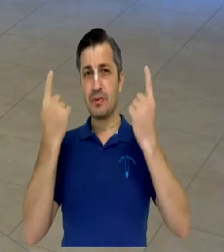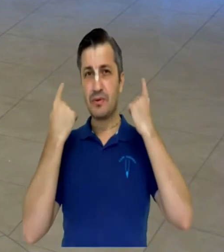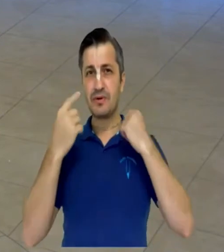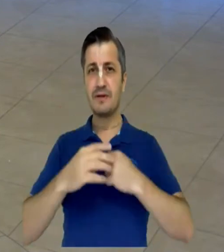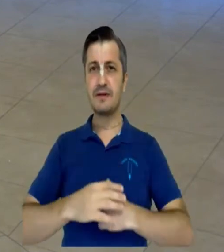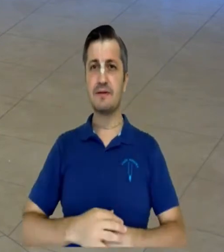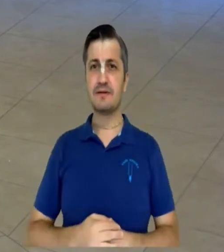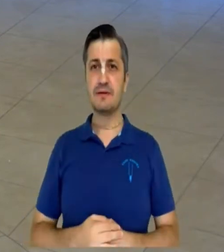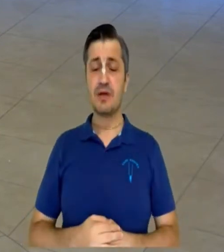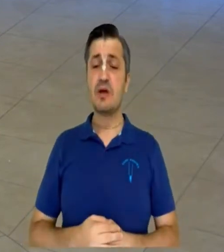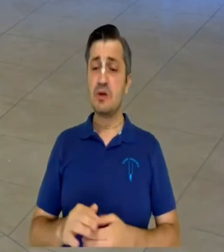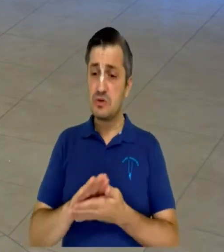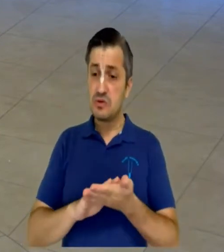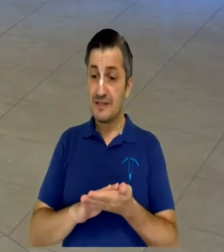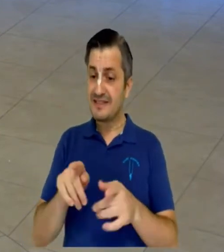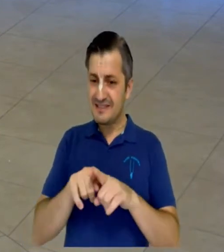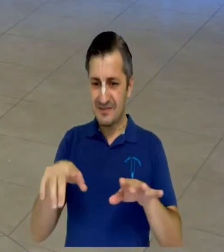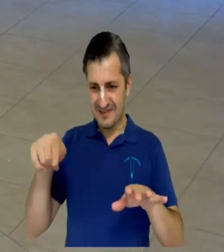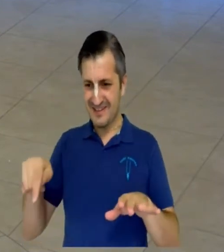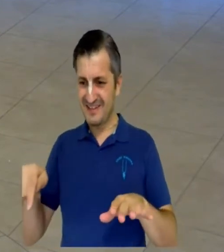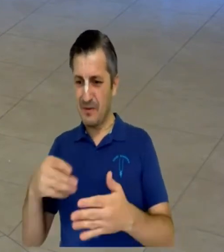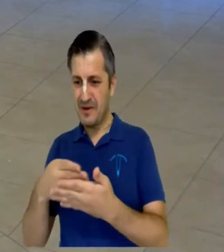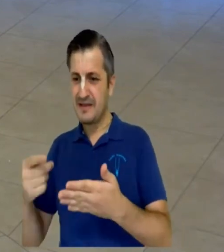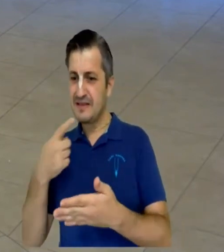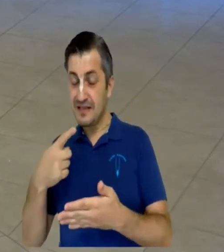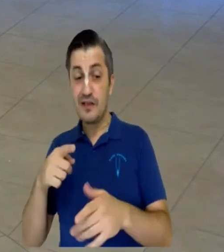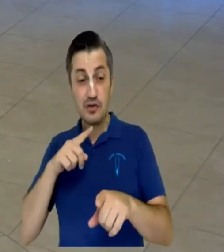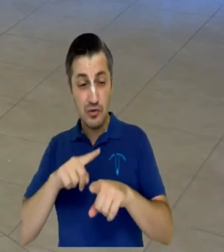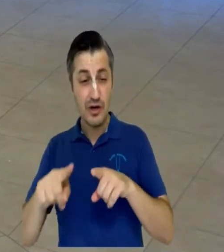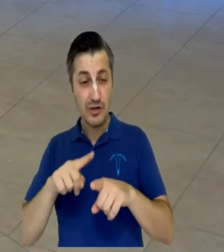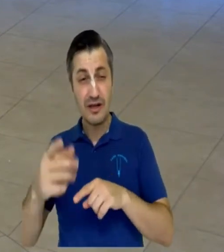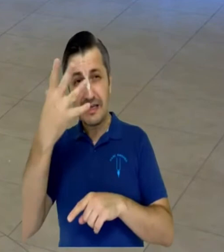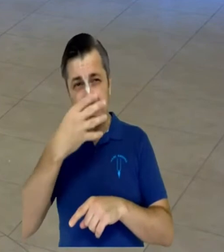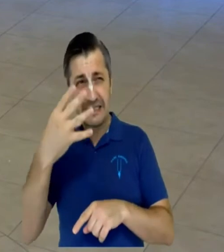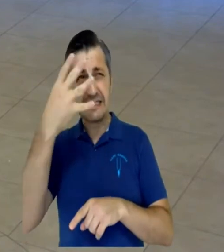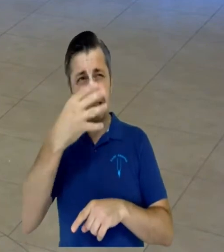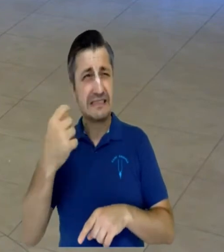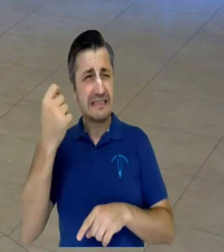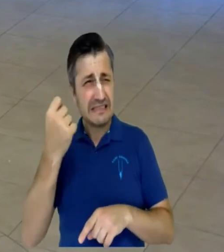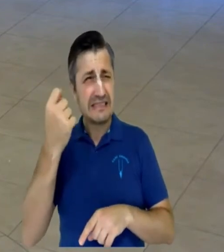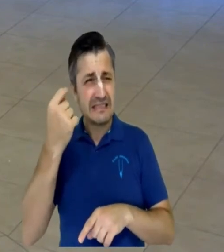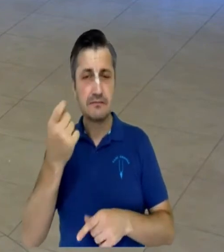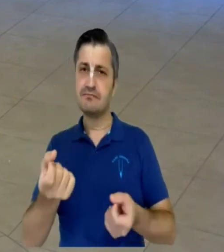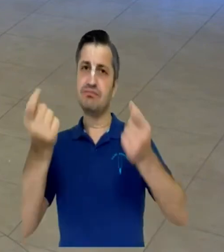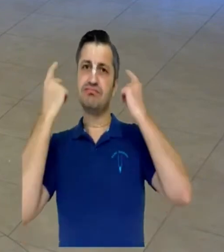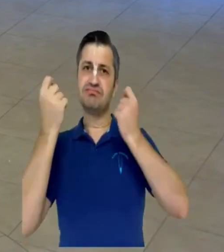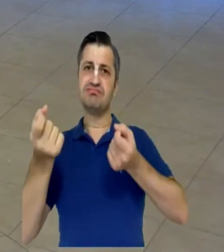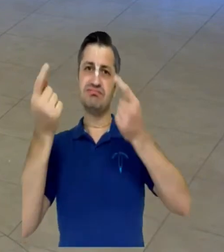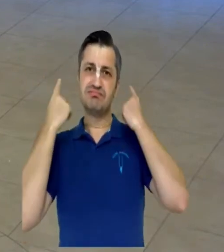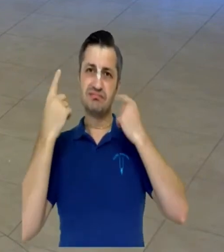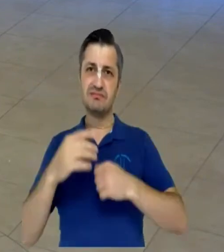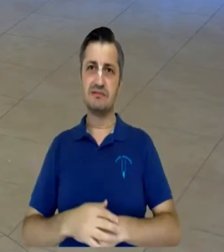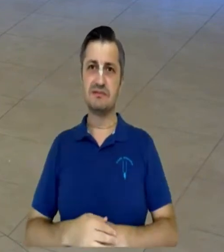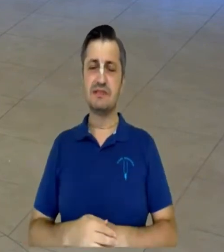may try, they just can't get it. So I think we just have to understand, sometimes, we try to share